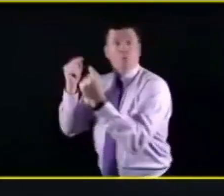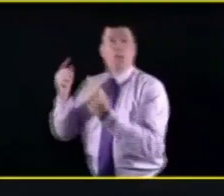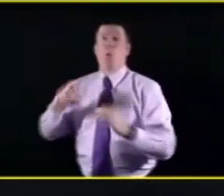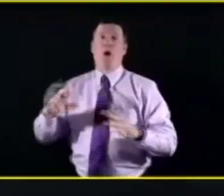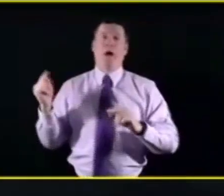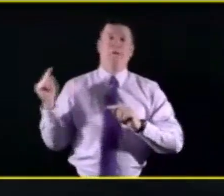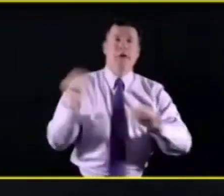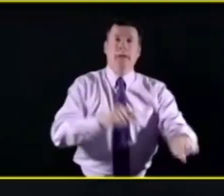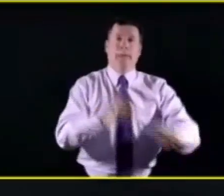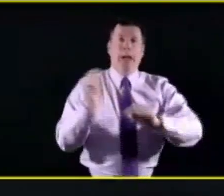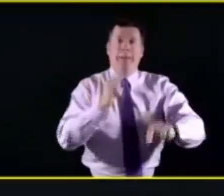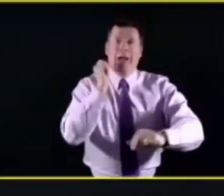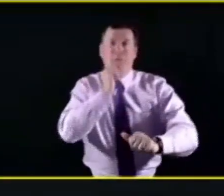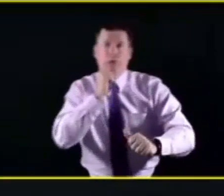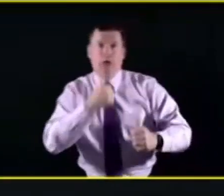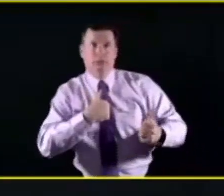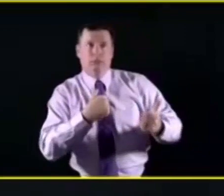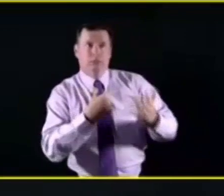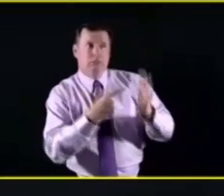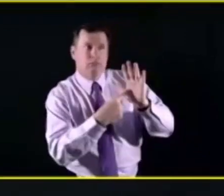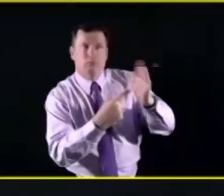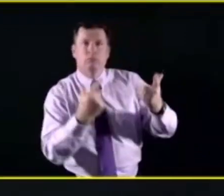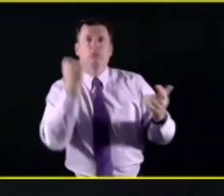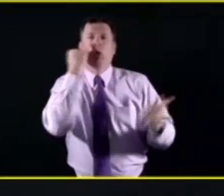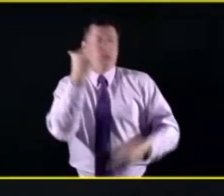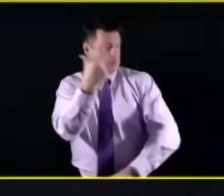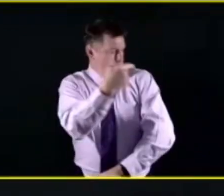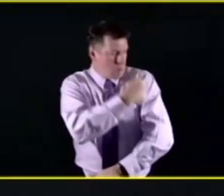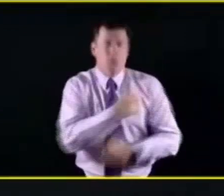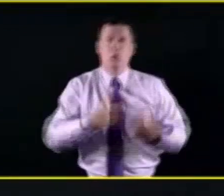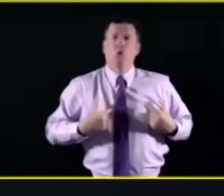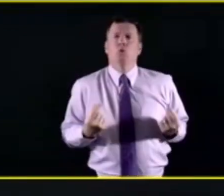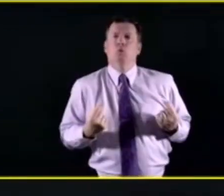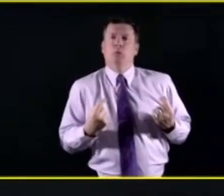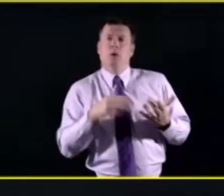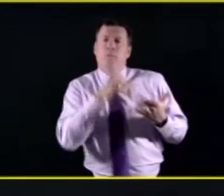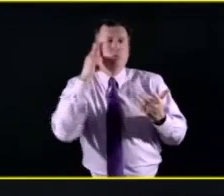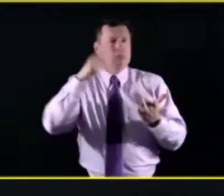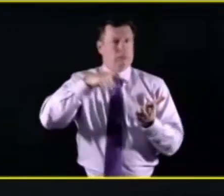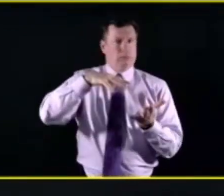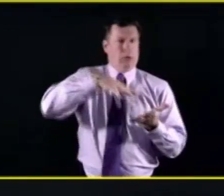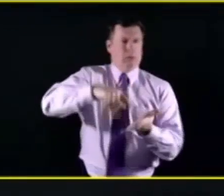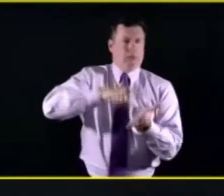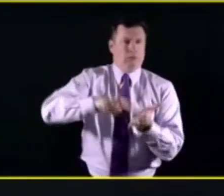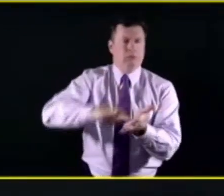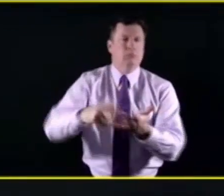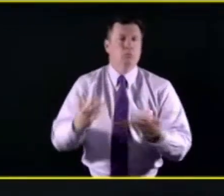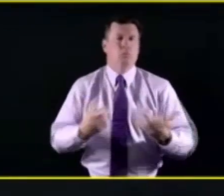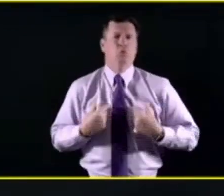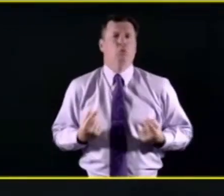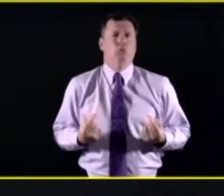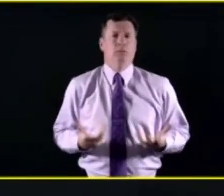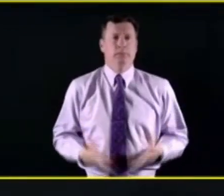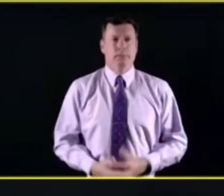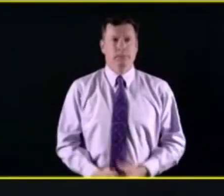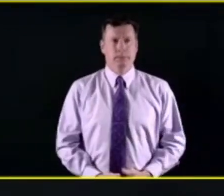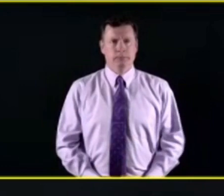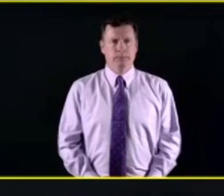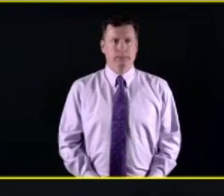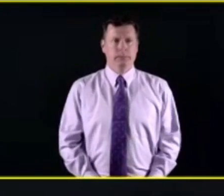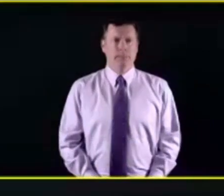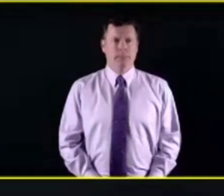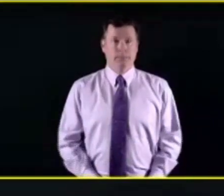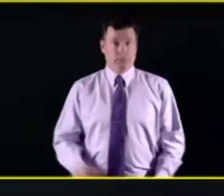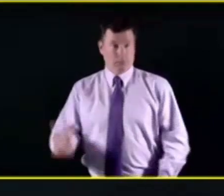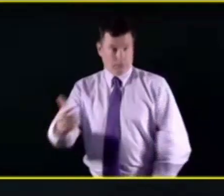a study that will have multiple visits over a 2-year period, with most of the visits concentrated in